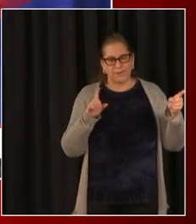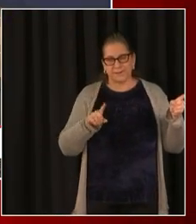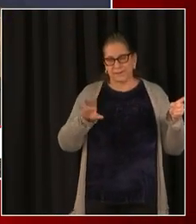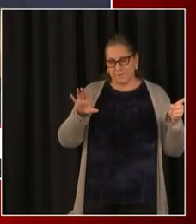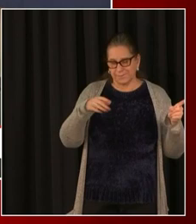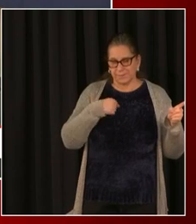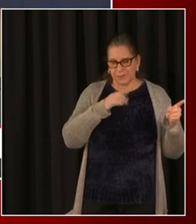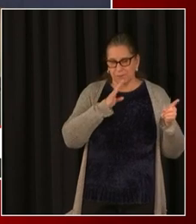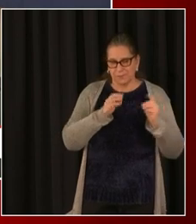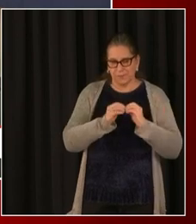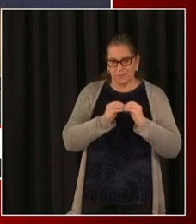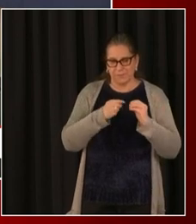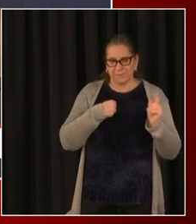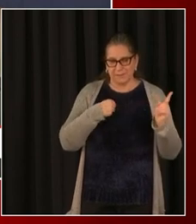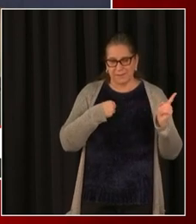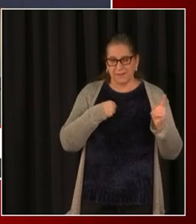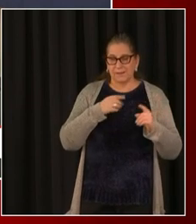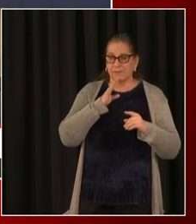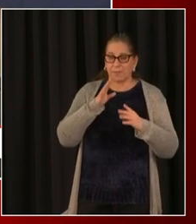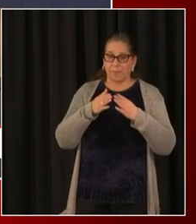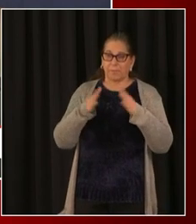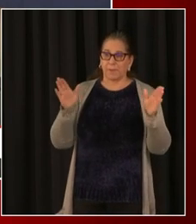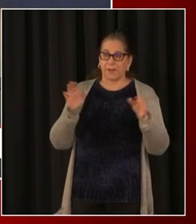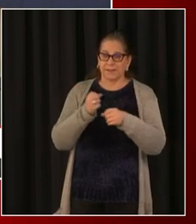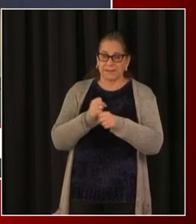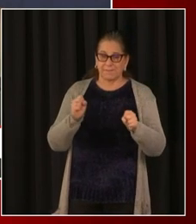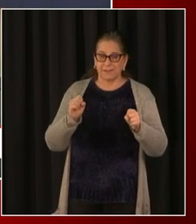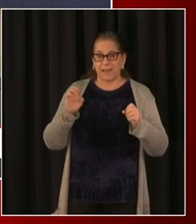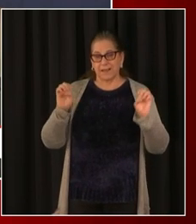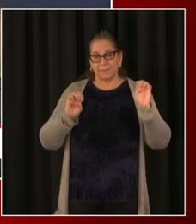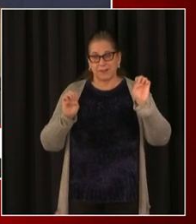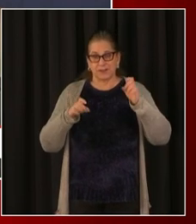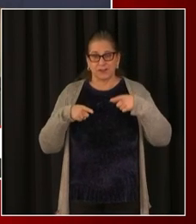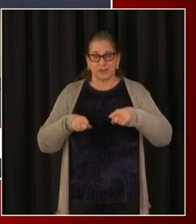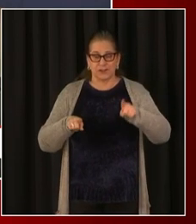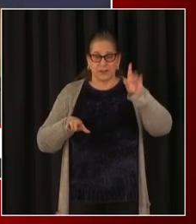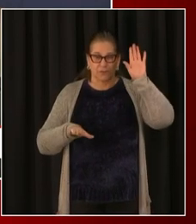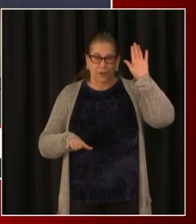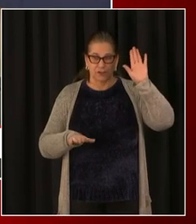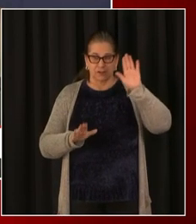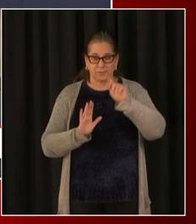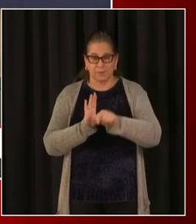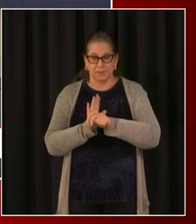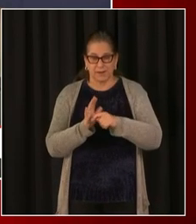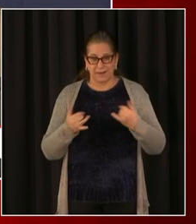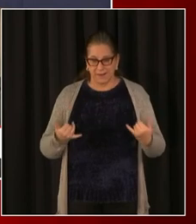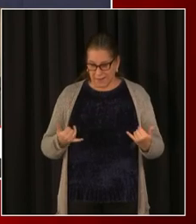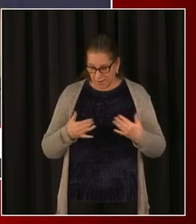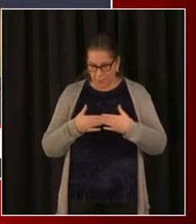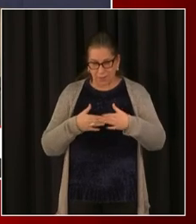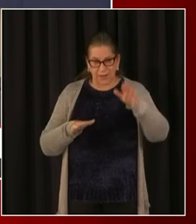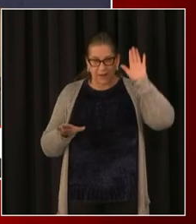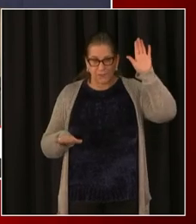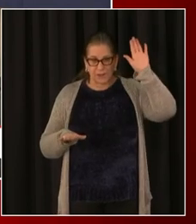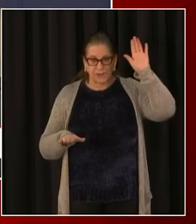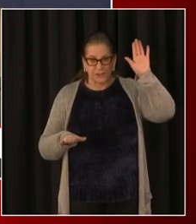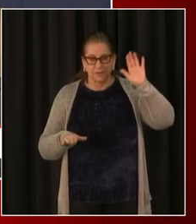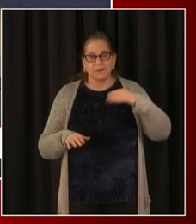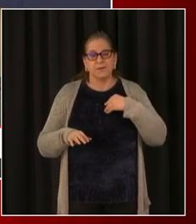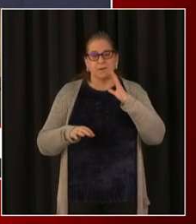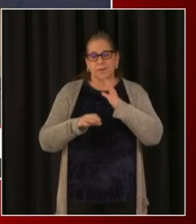the public safety emergency and the inaugural period were being requested to extend to January